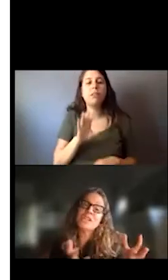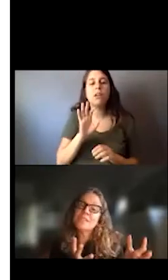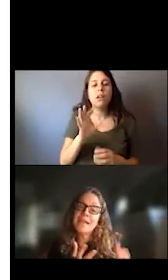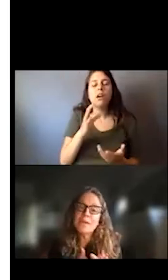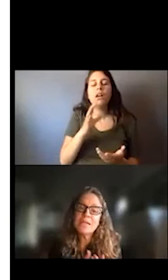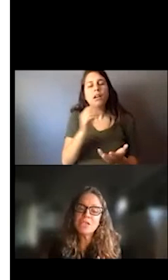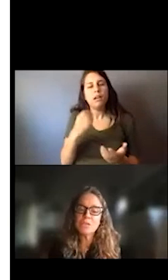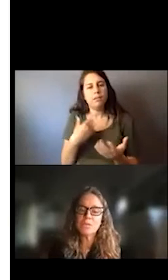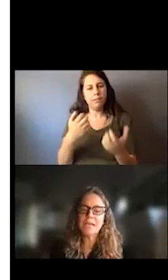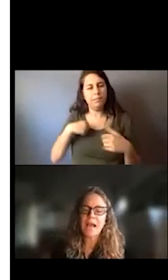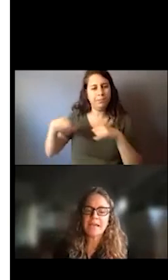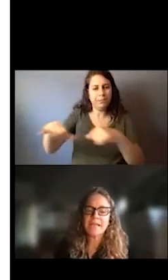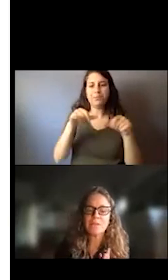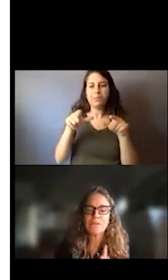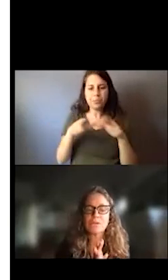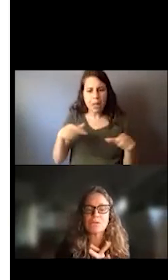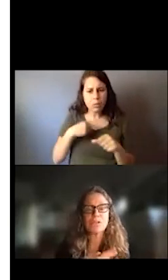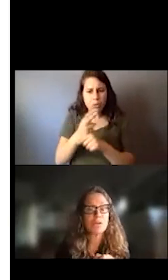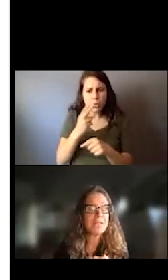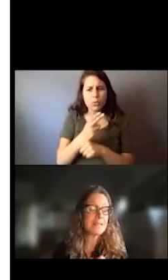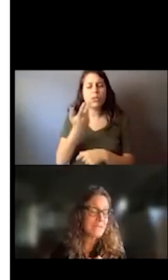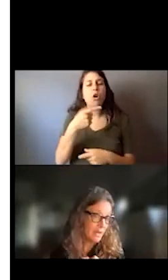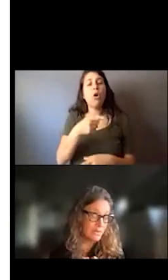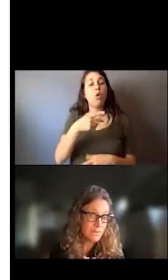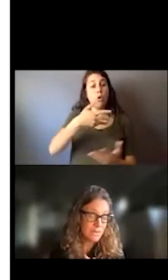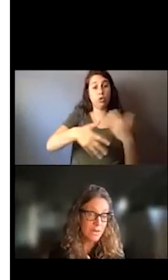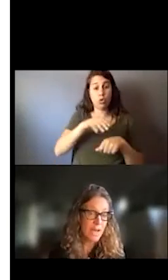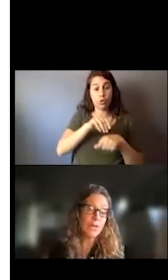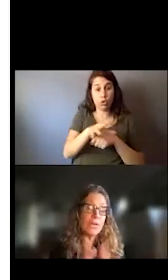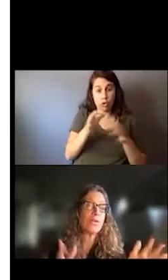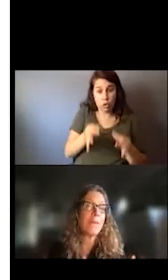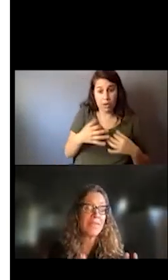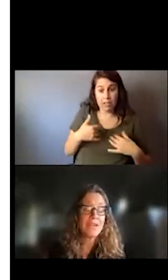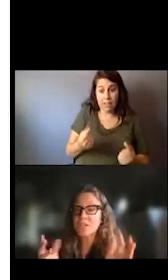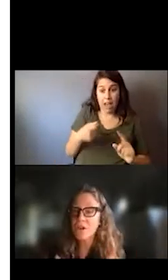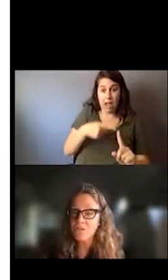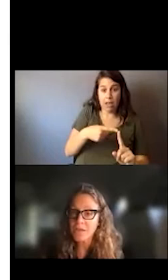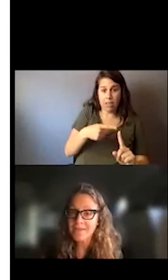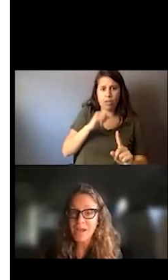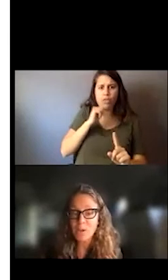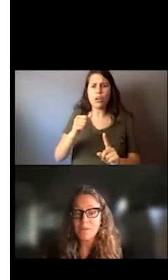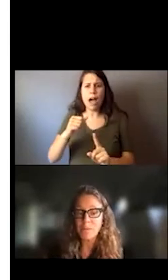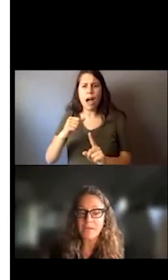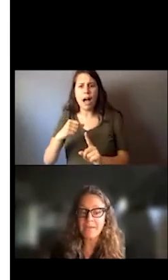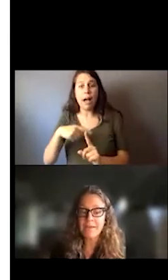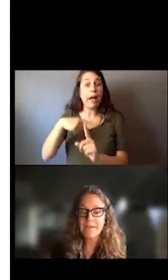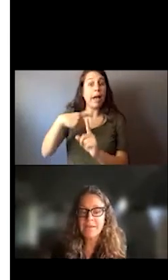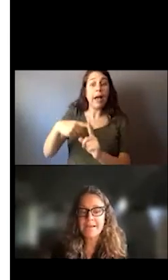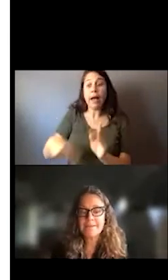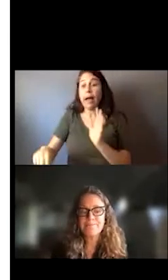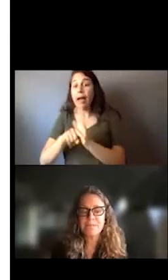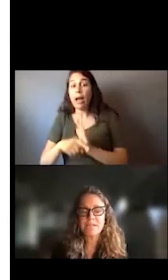kind of a shared language, we highlighted how social determinants themselves are neither good nor bad. They just are. They're like the air we